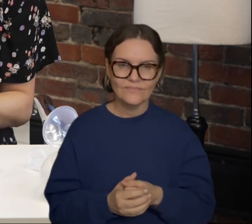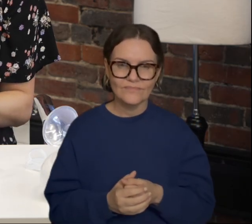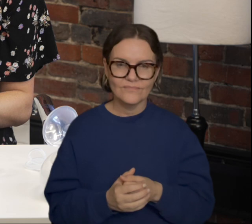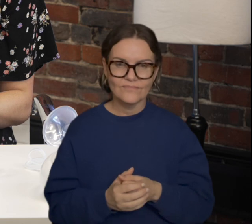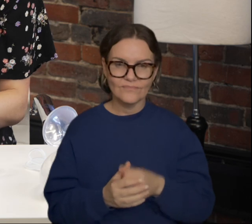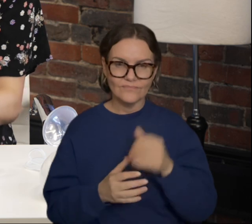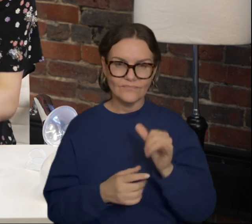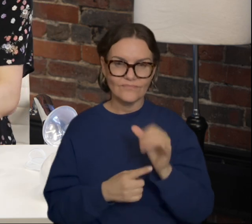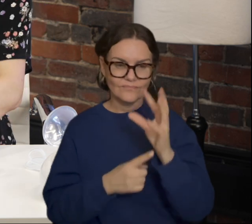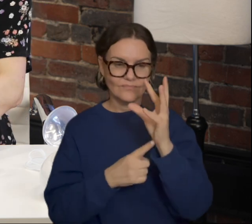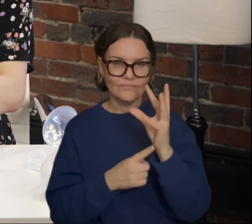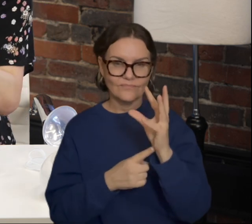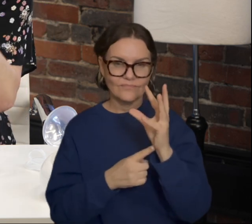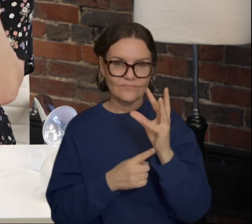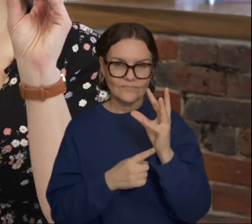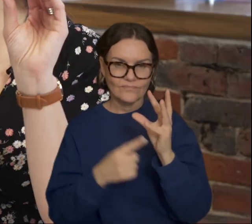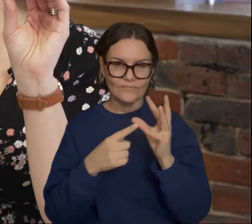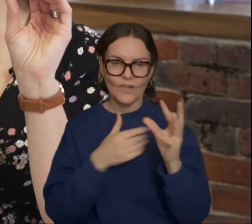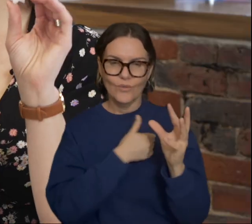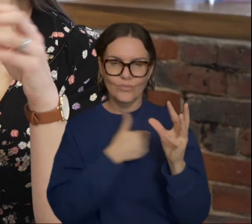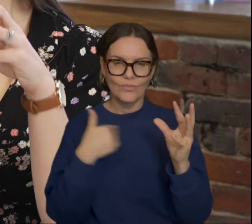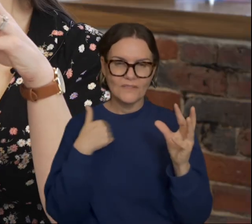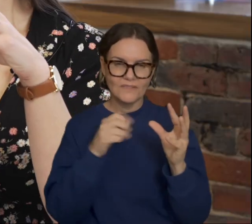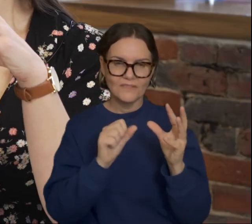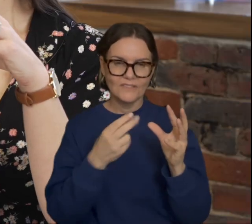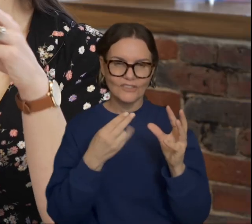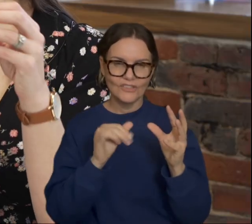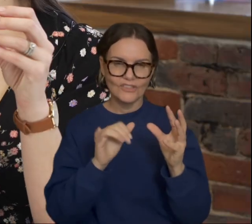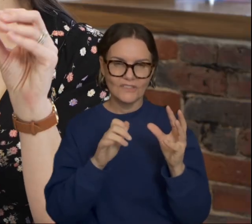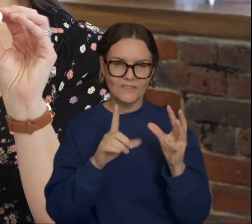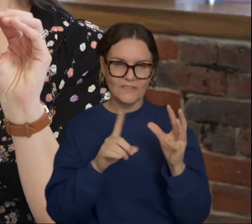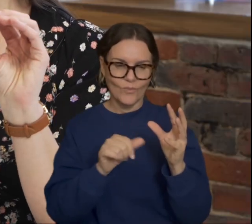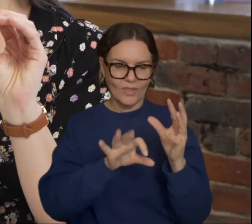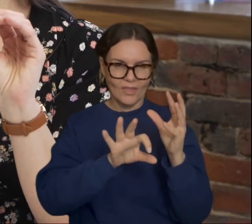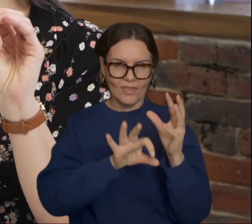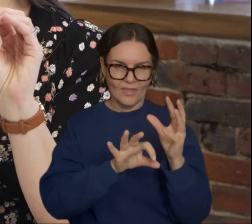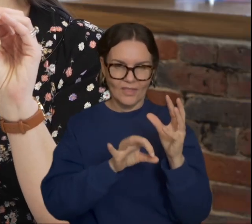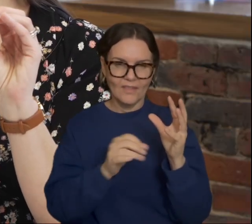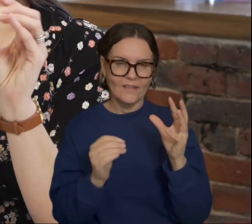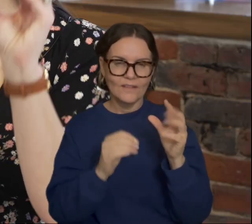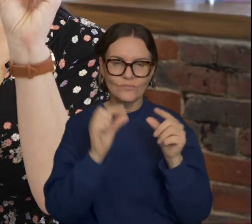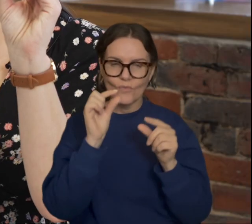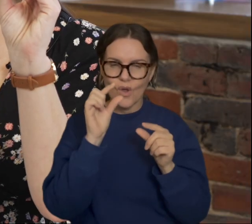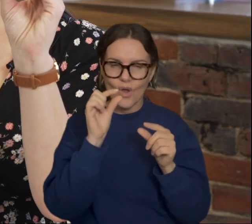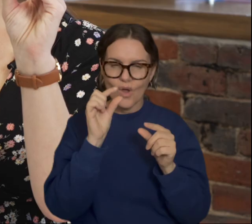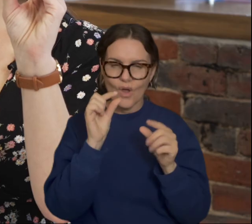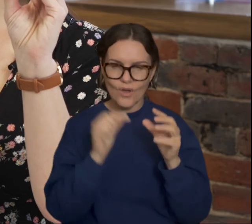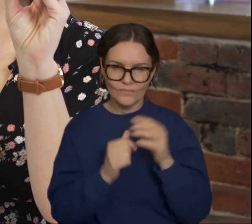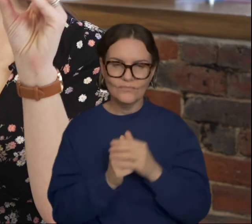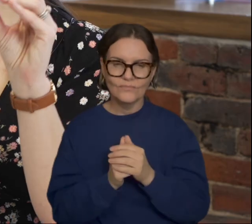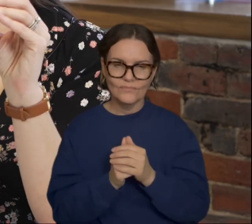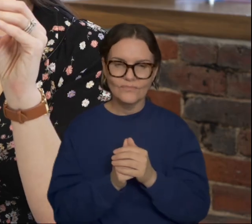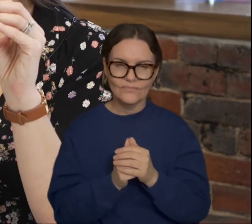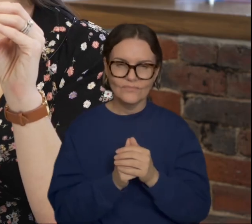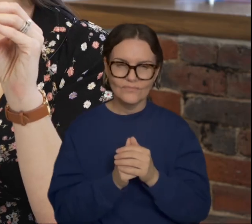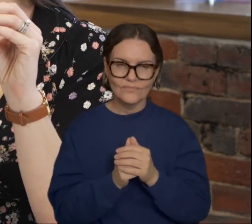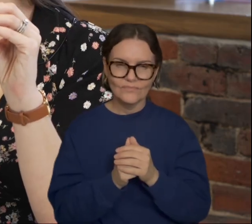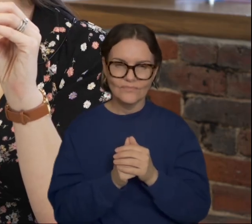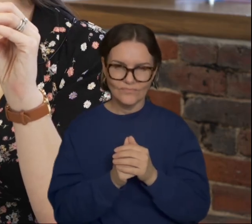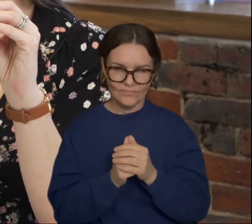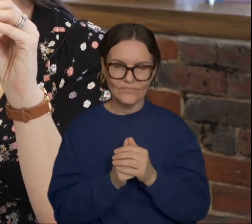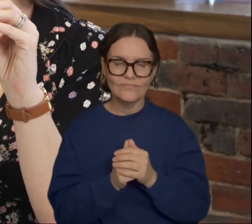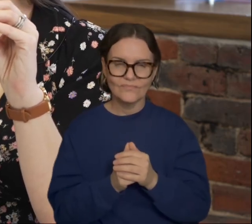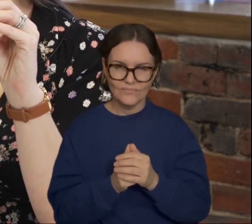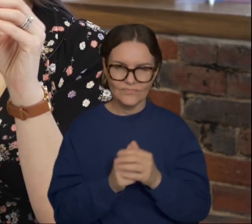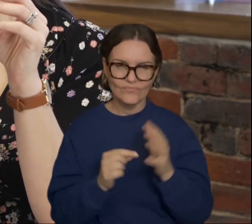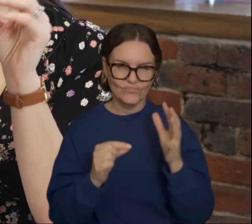breast shield. Now the breast shield has a duckbill valve that goes right below it. Now the duckbill valve is really sturdy and it has